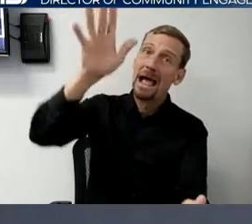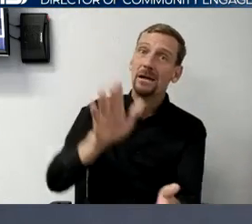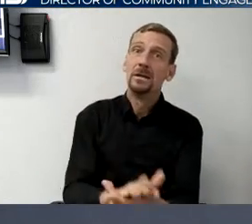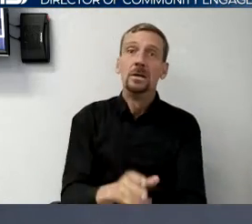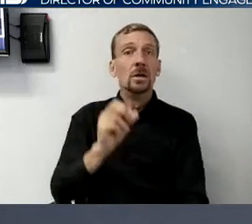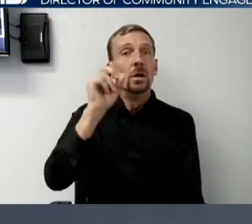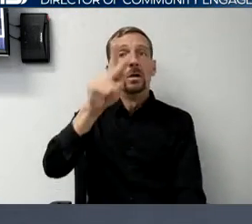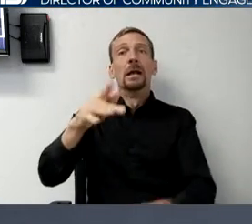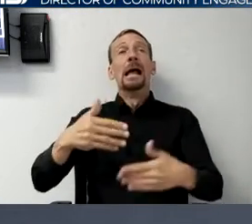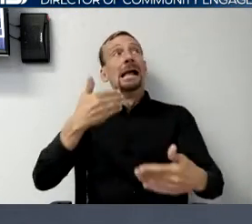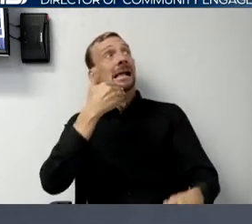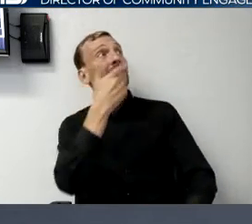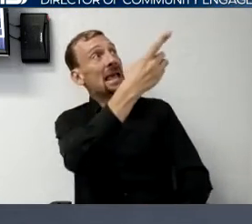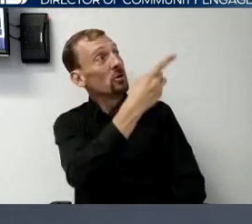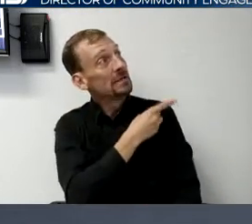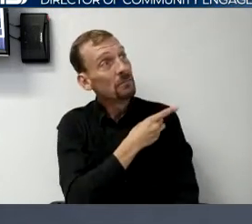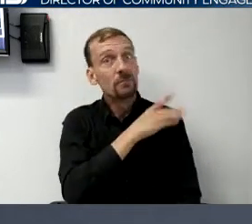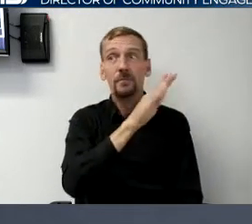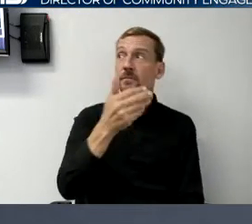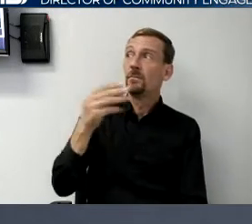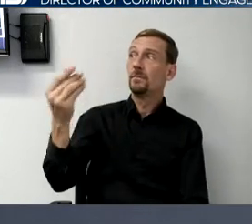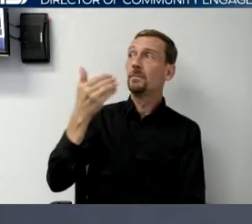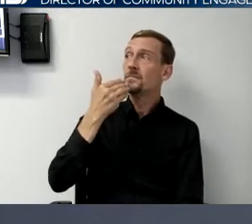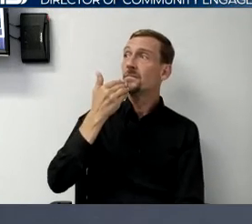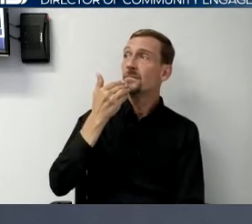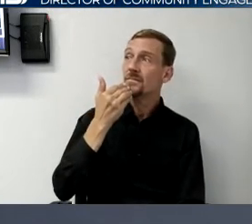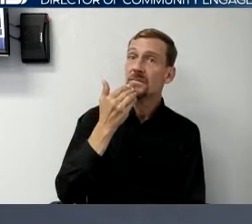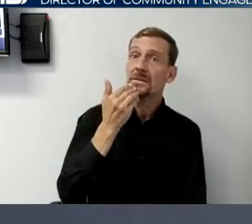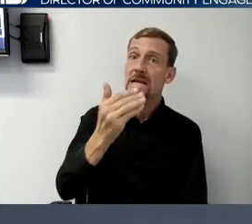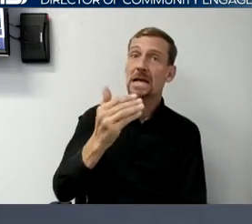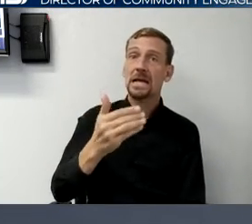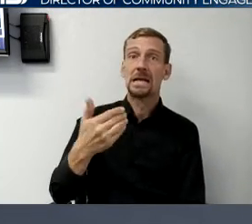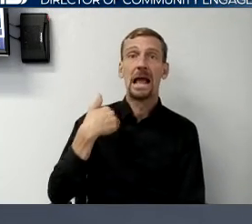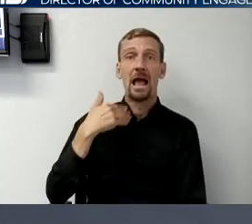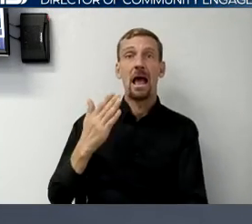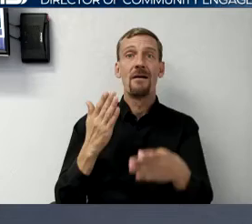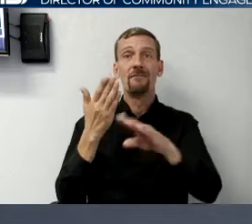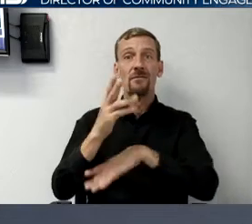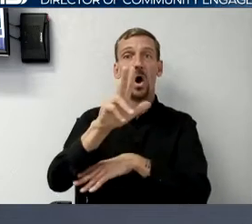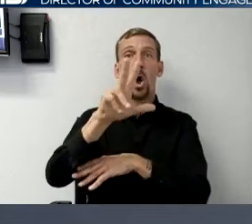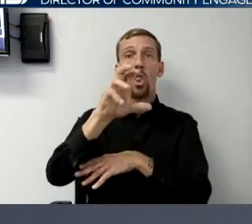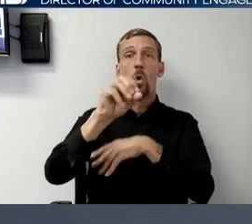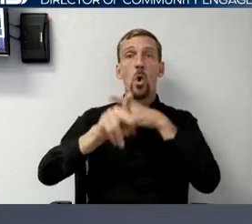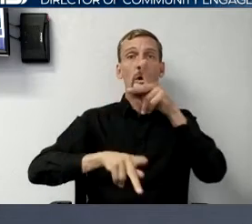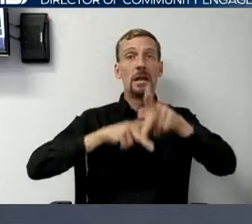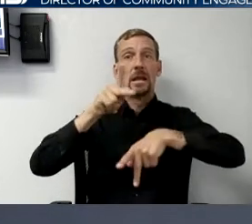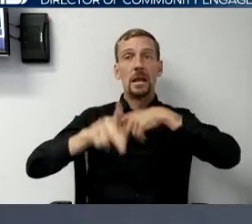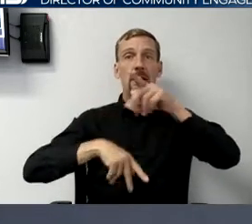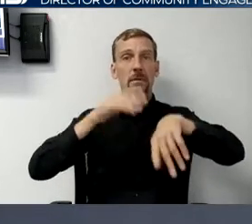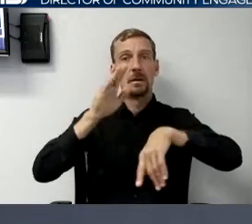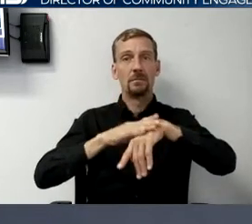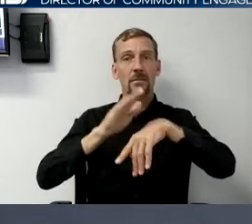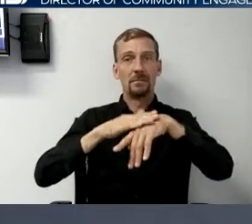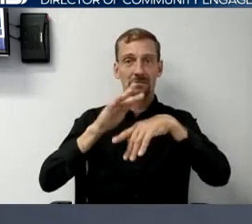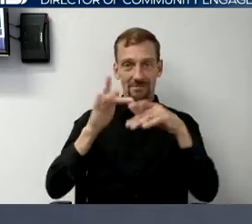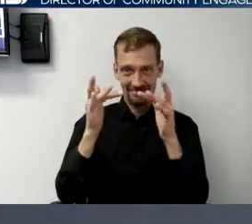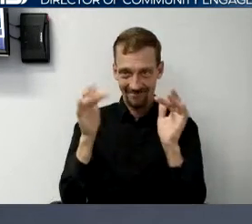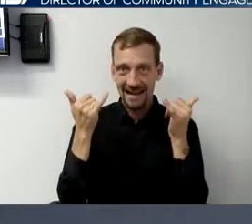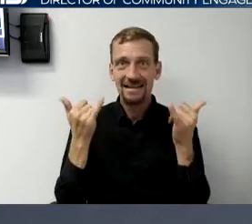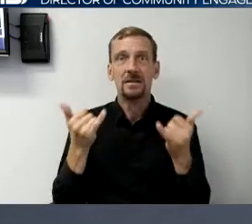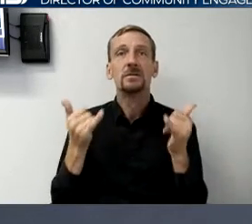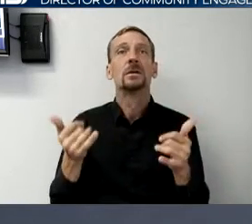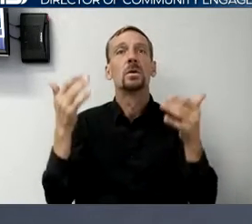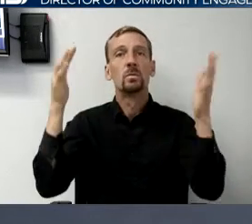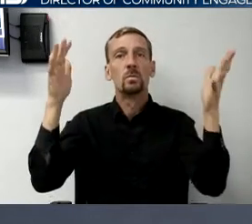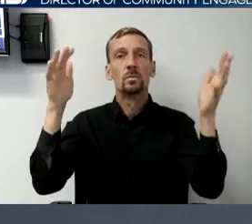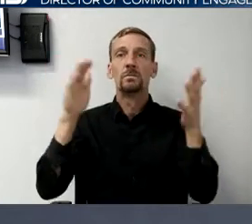Yeah, thank you, Deb, and thanks again. I see we have only 30 people on the telecast today, and